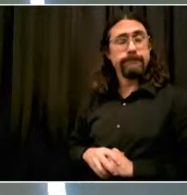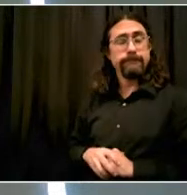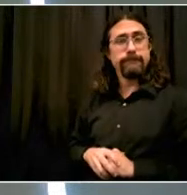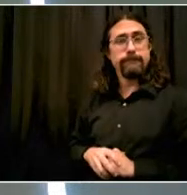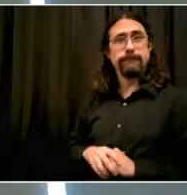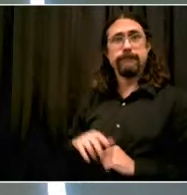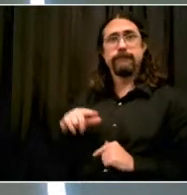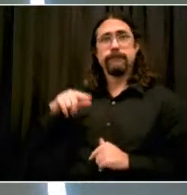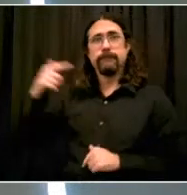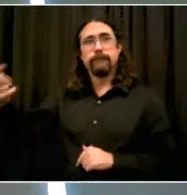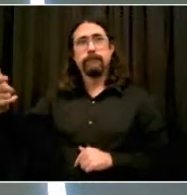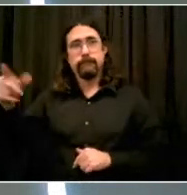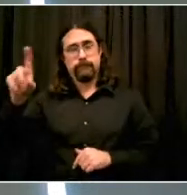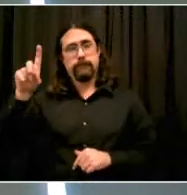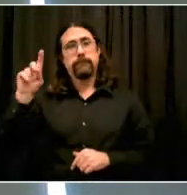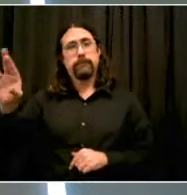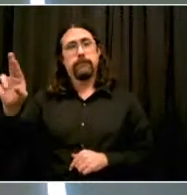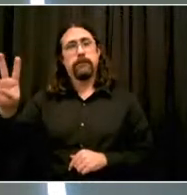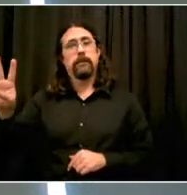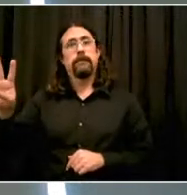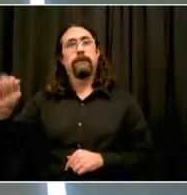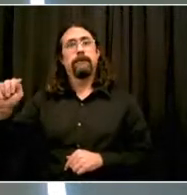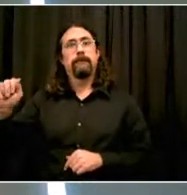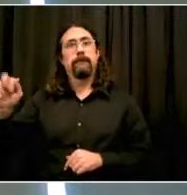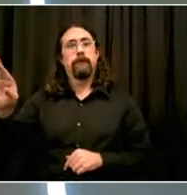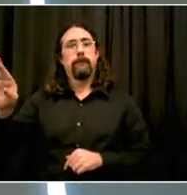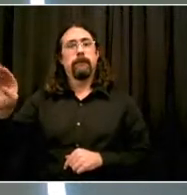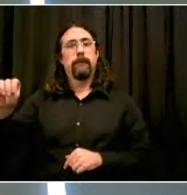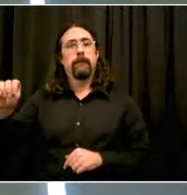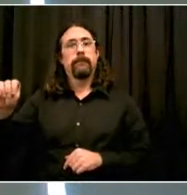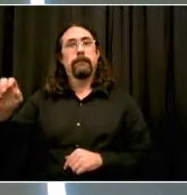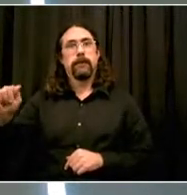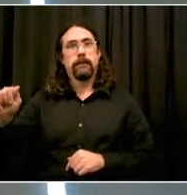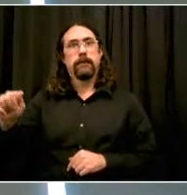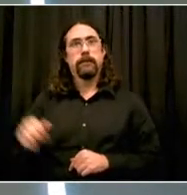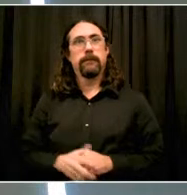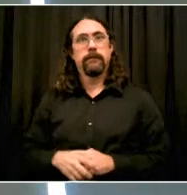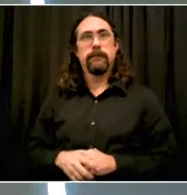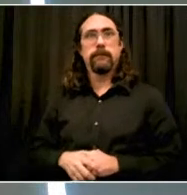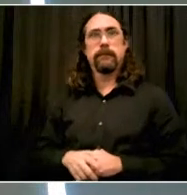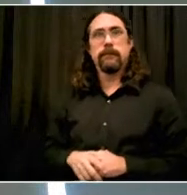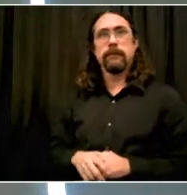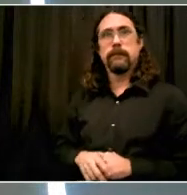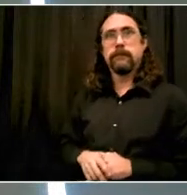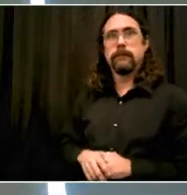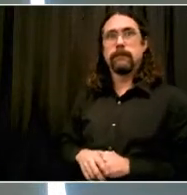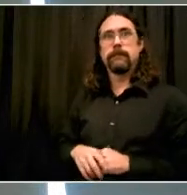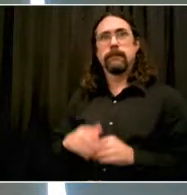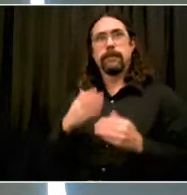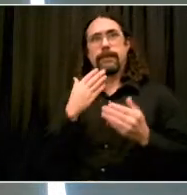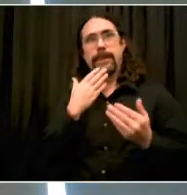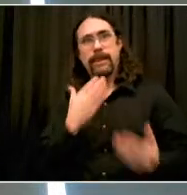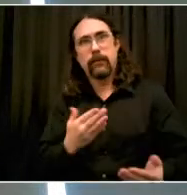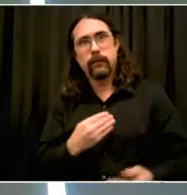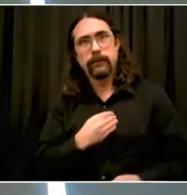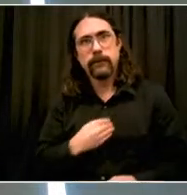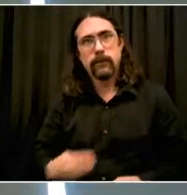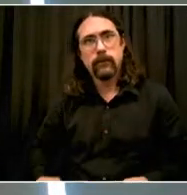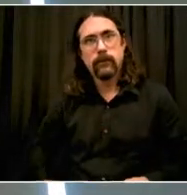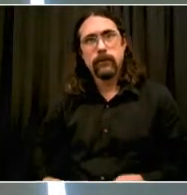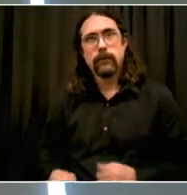biases. You know, my three children attended New York City public schools for 7 years. So I have a deep